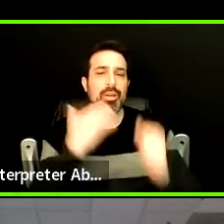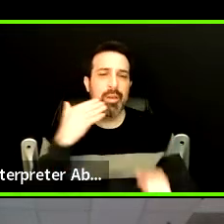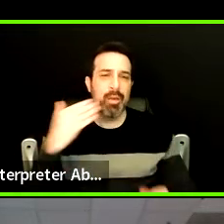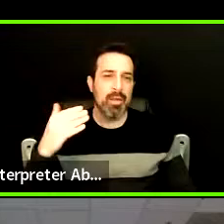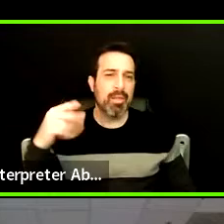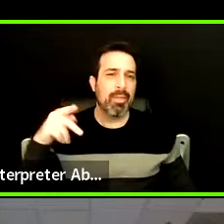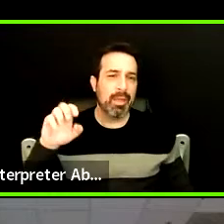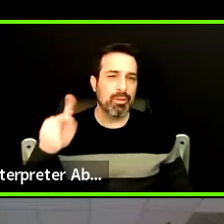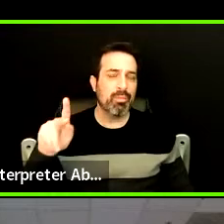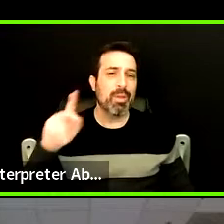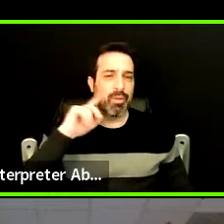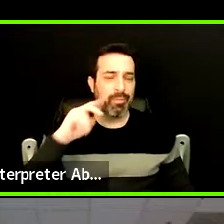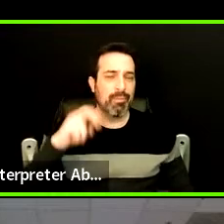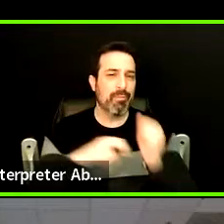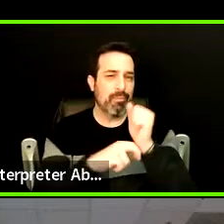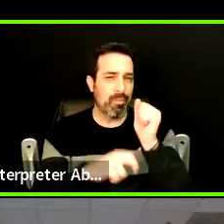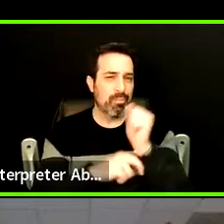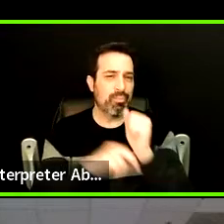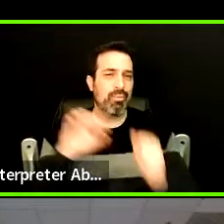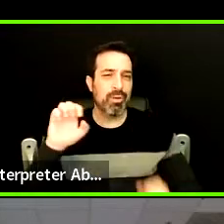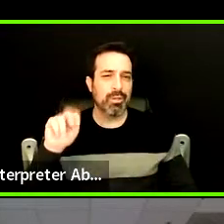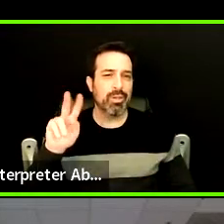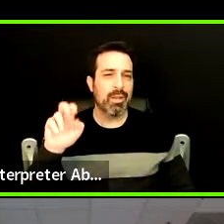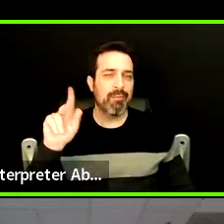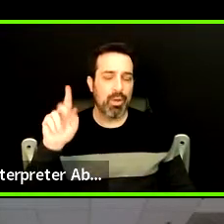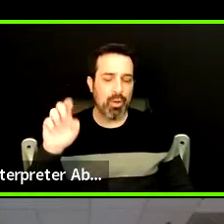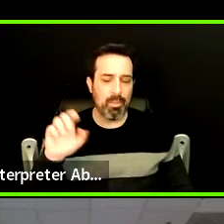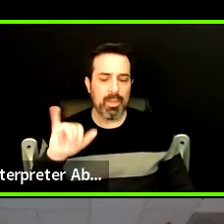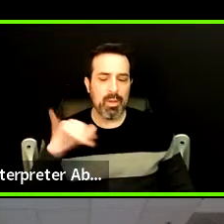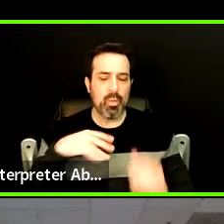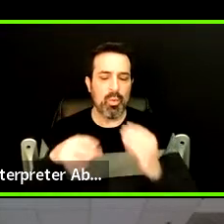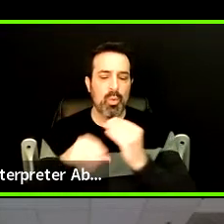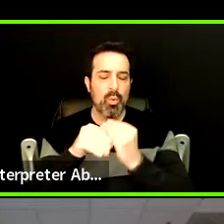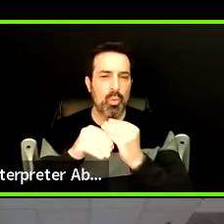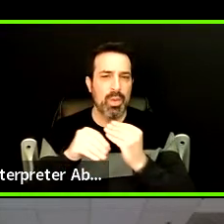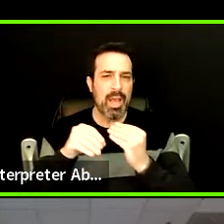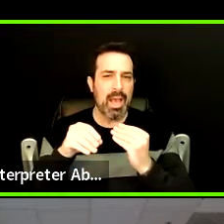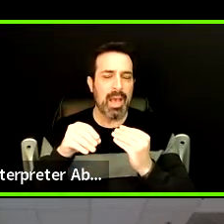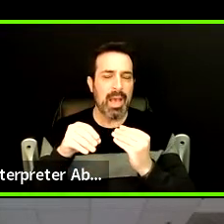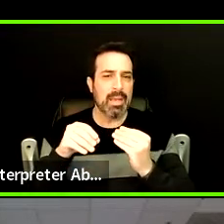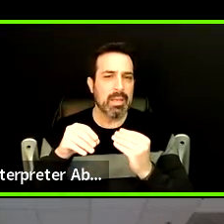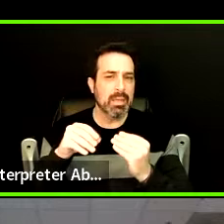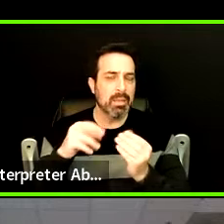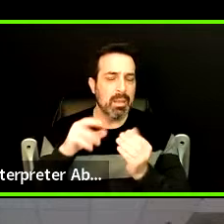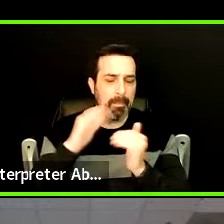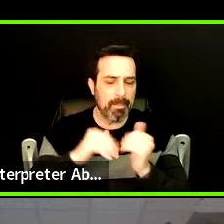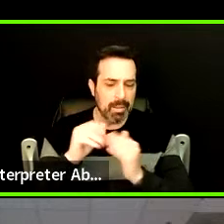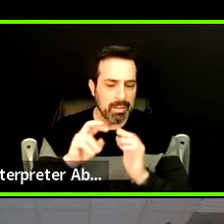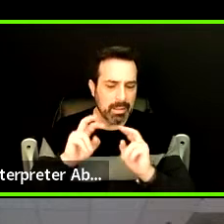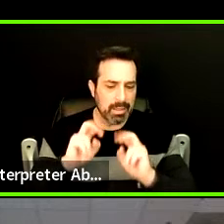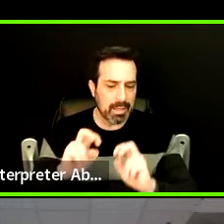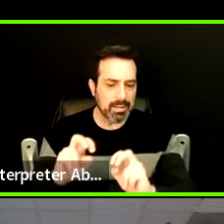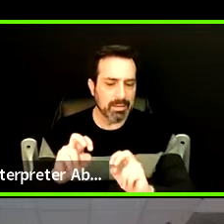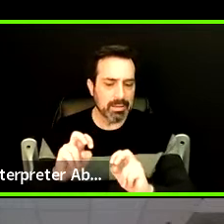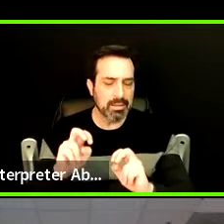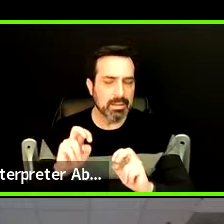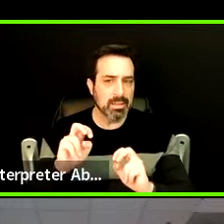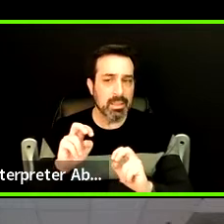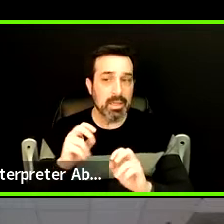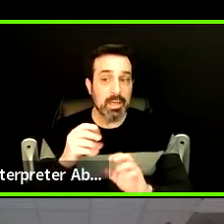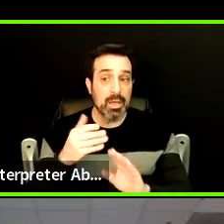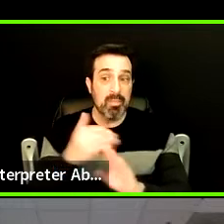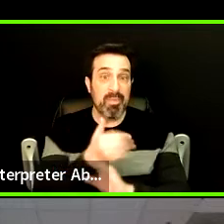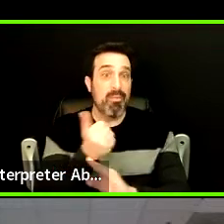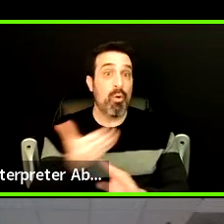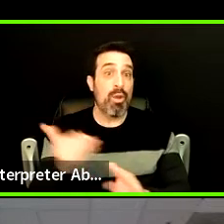bridge envelope. And then we added the performance of pre-construction building analysis. Before